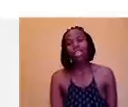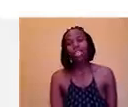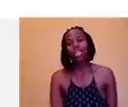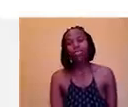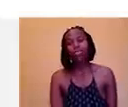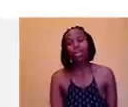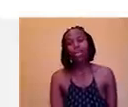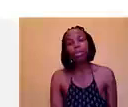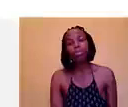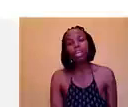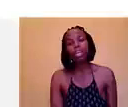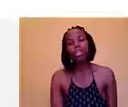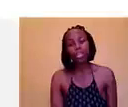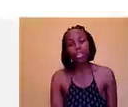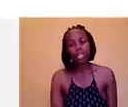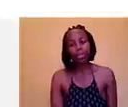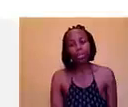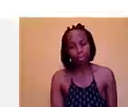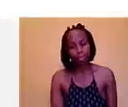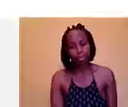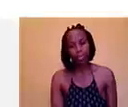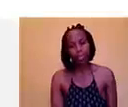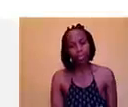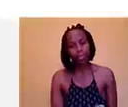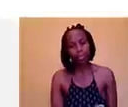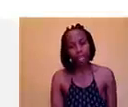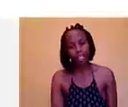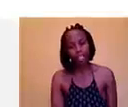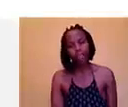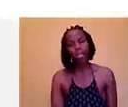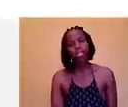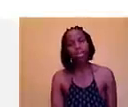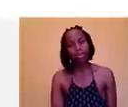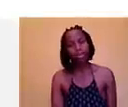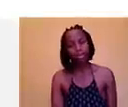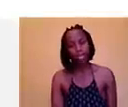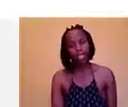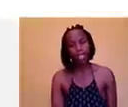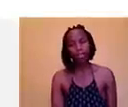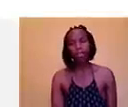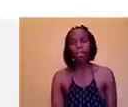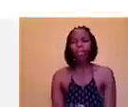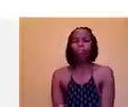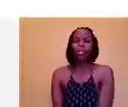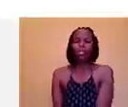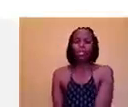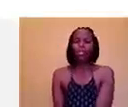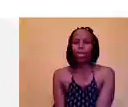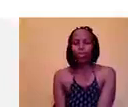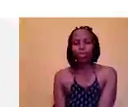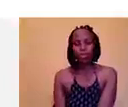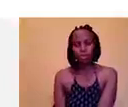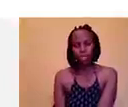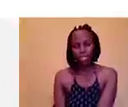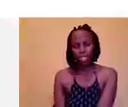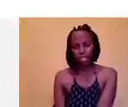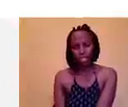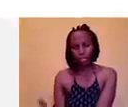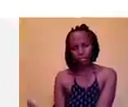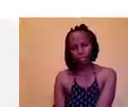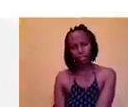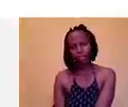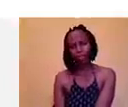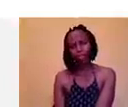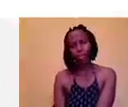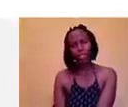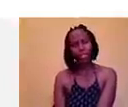note. That's for the people that are really preparing for their assignments and also for exams. So what we've also done is